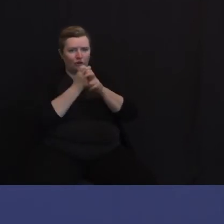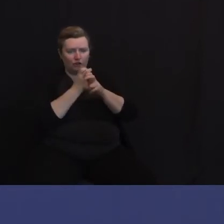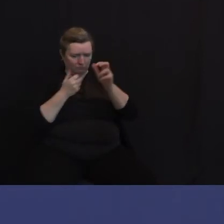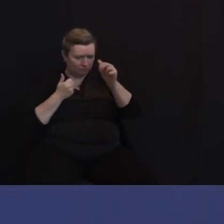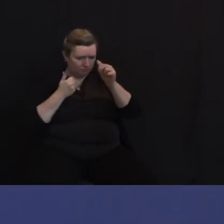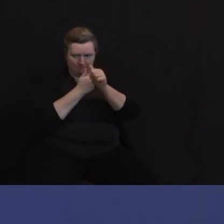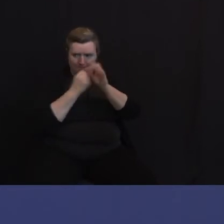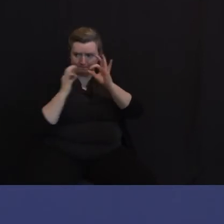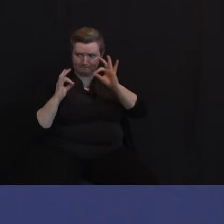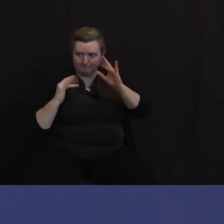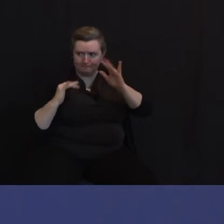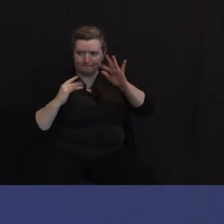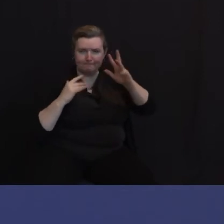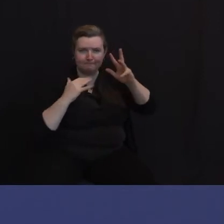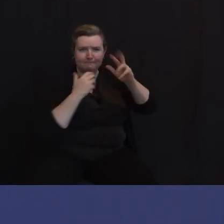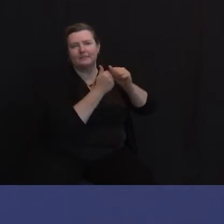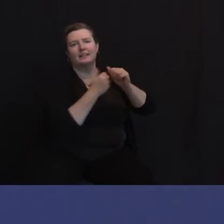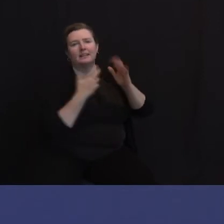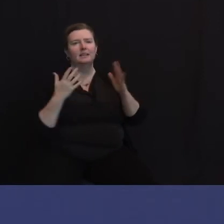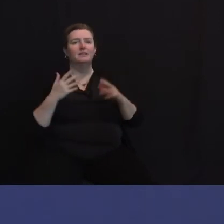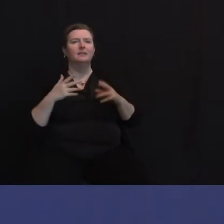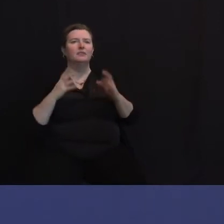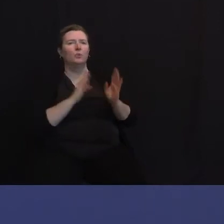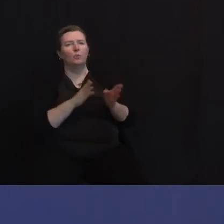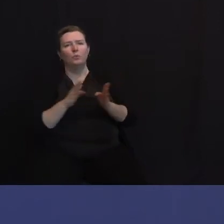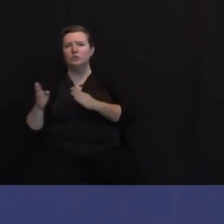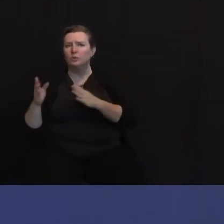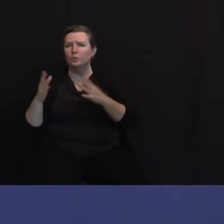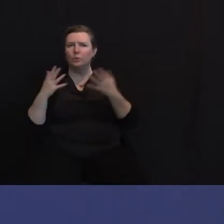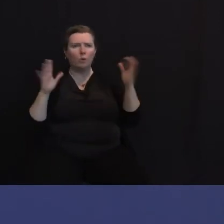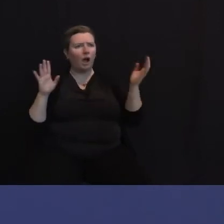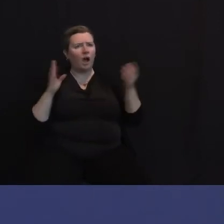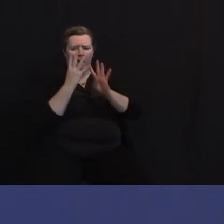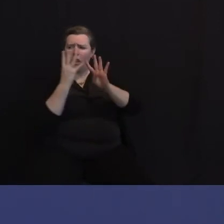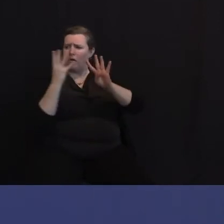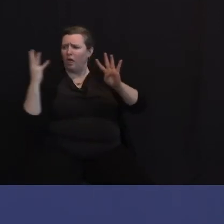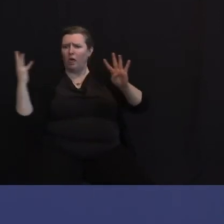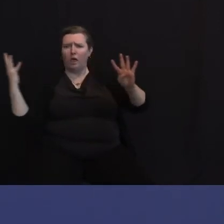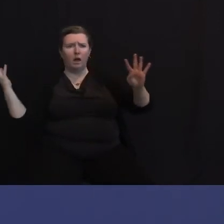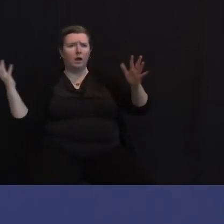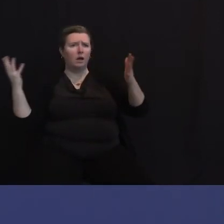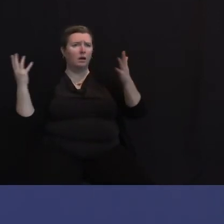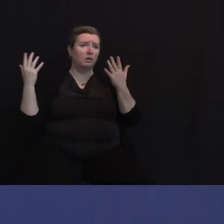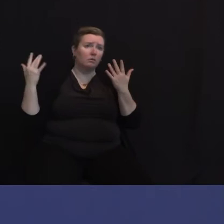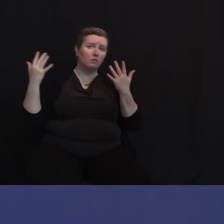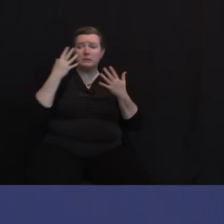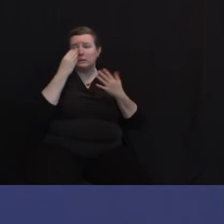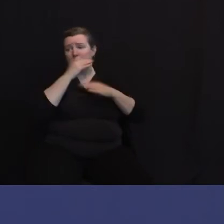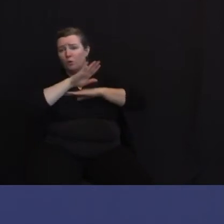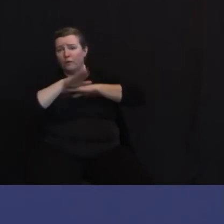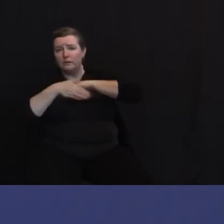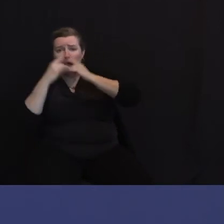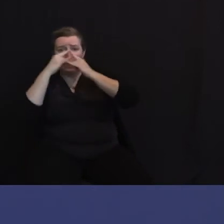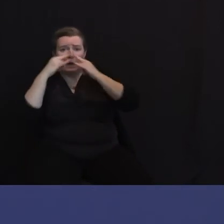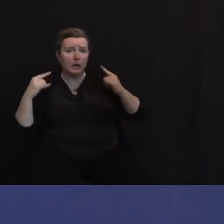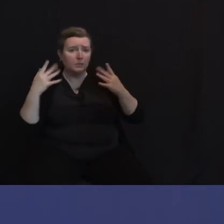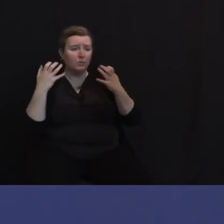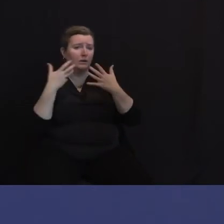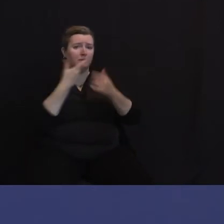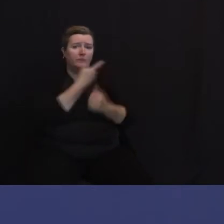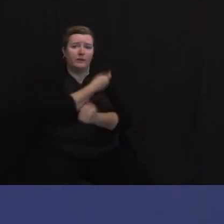so no lines around the block and camping out like you saw in Florida. We want to do this in an orderly fashion with communities one